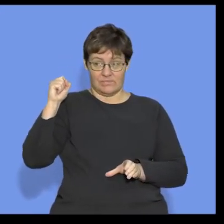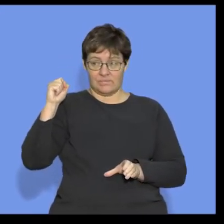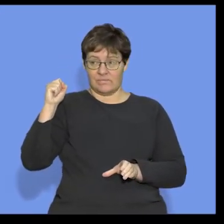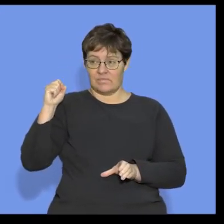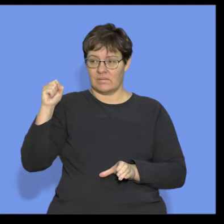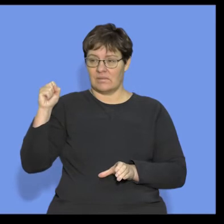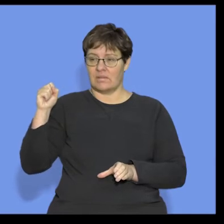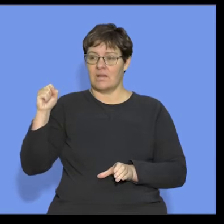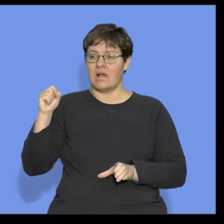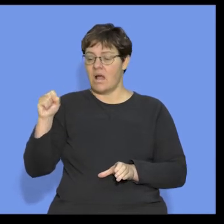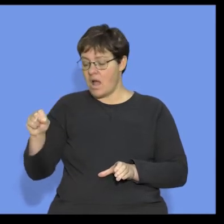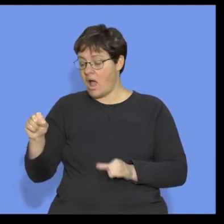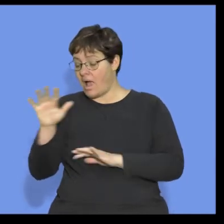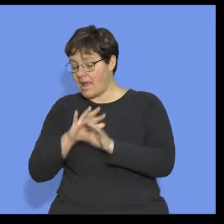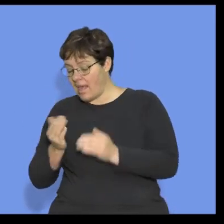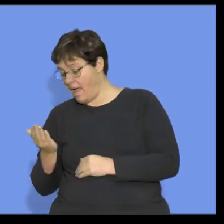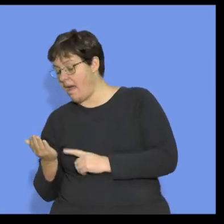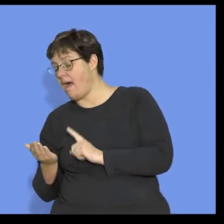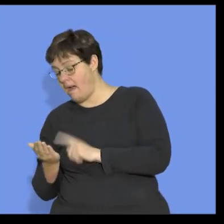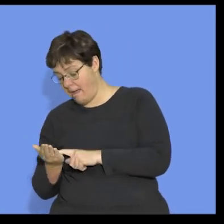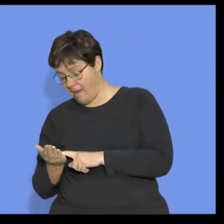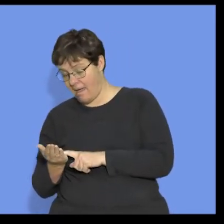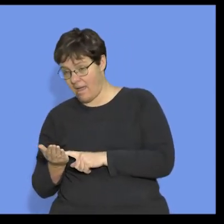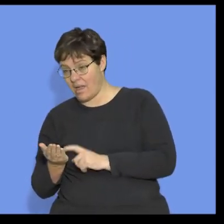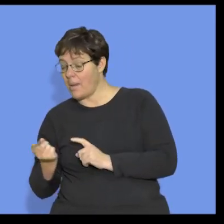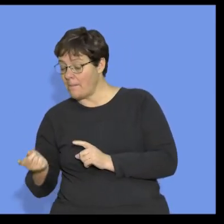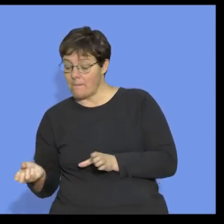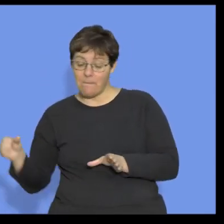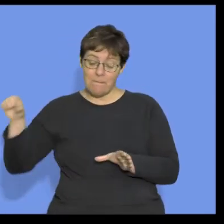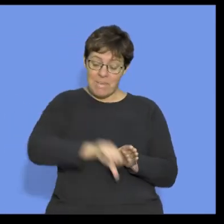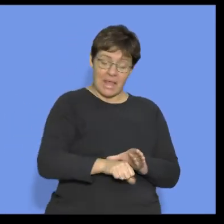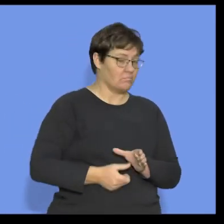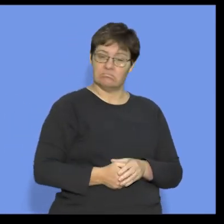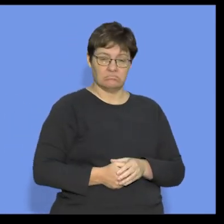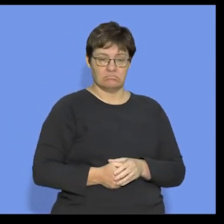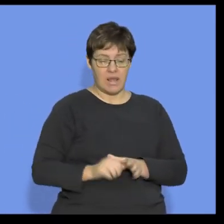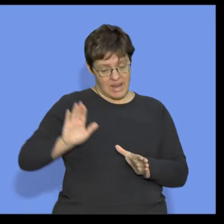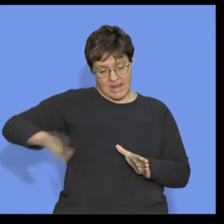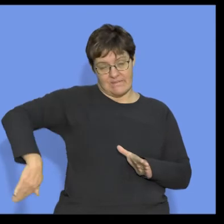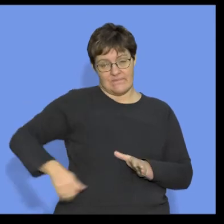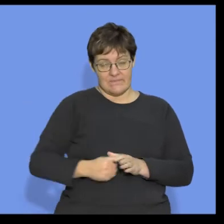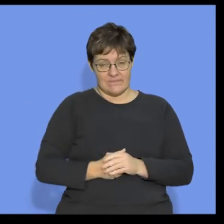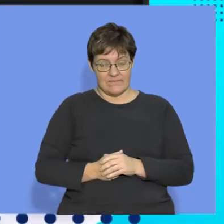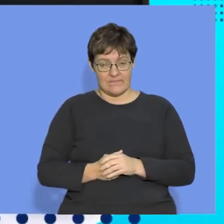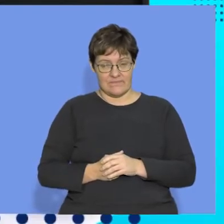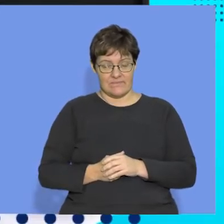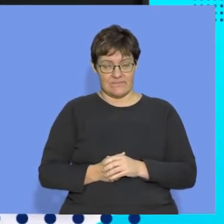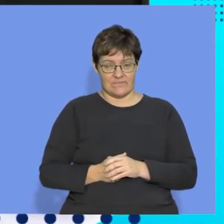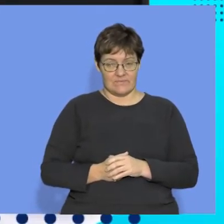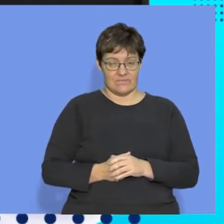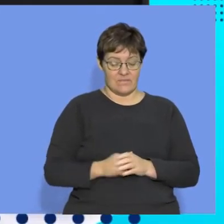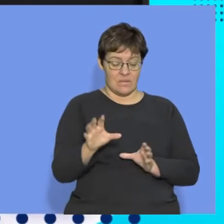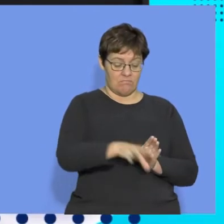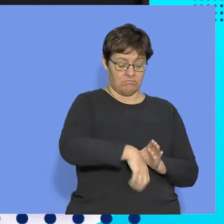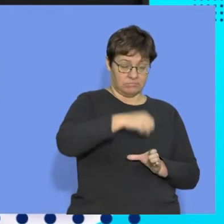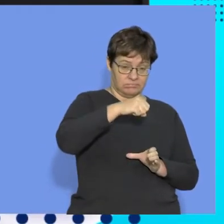bag and note the color, but does not replace it. Very, very important. Put